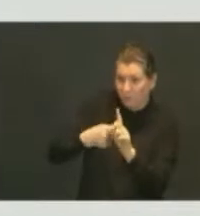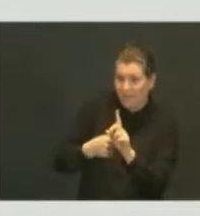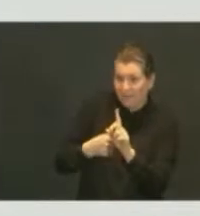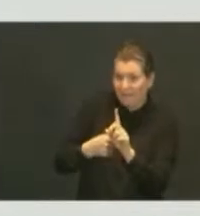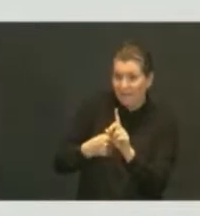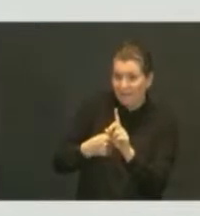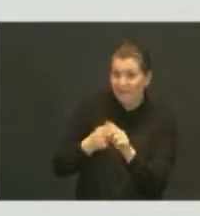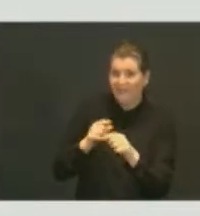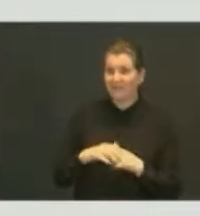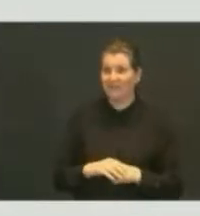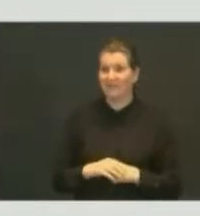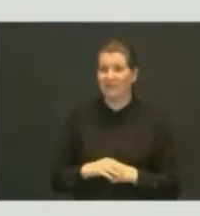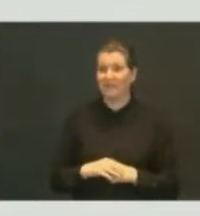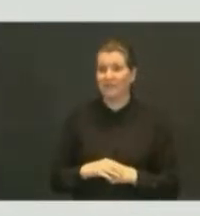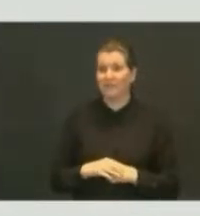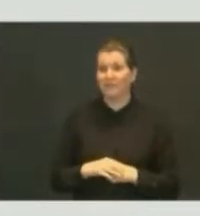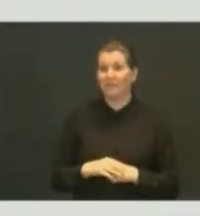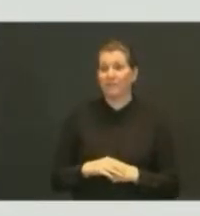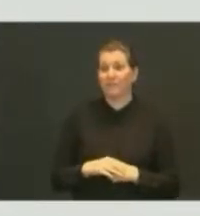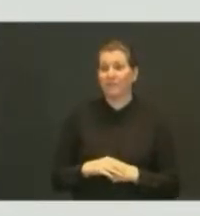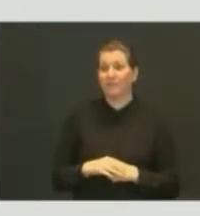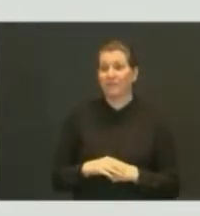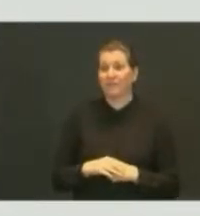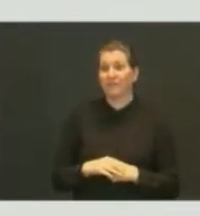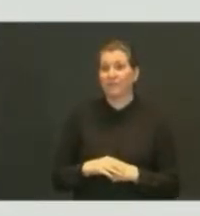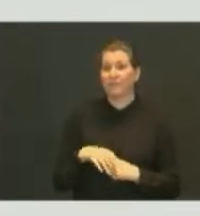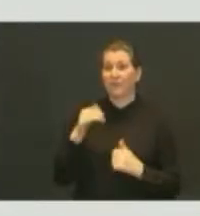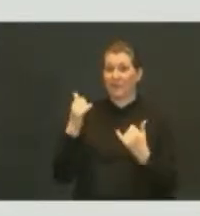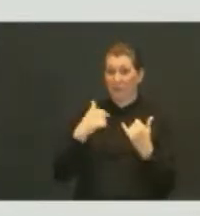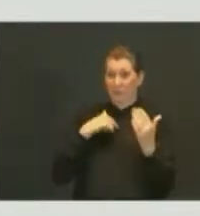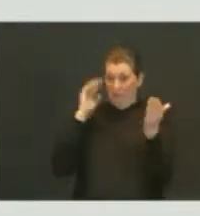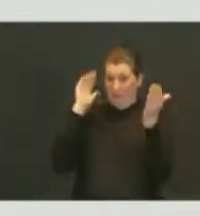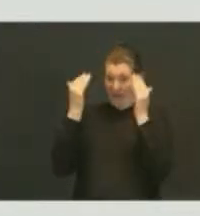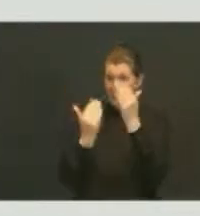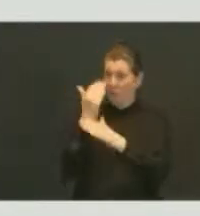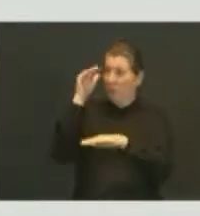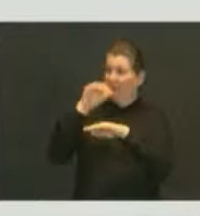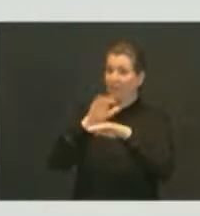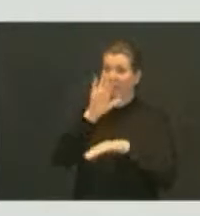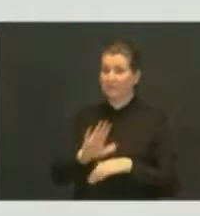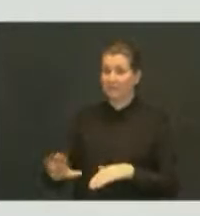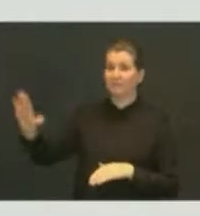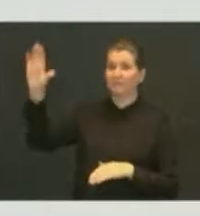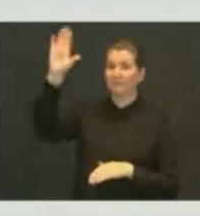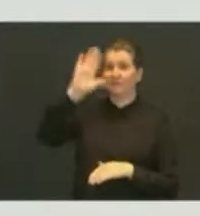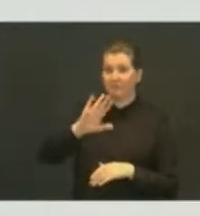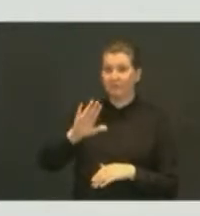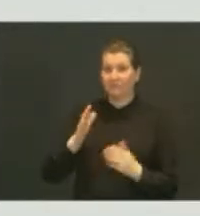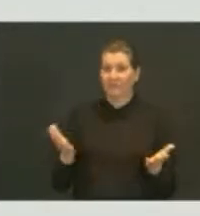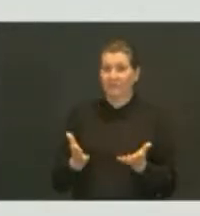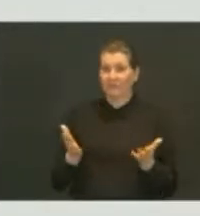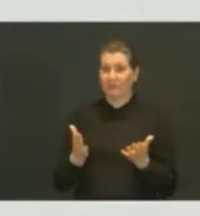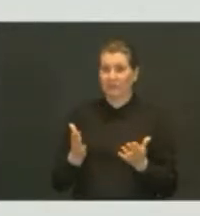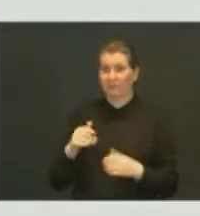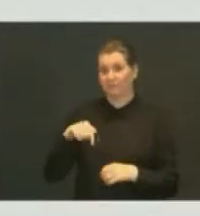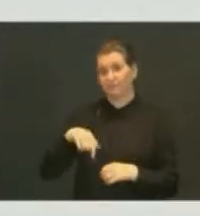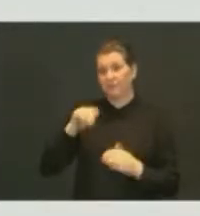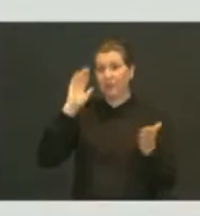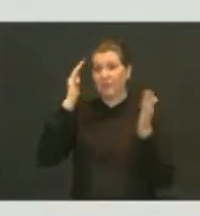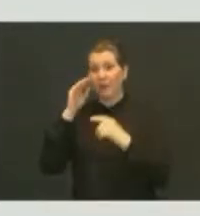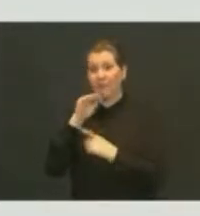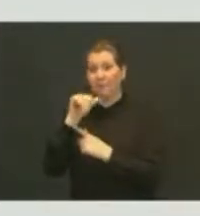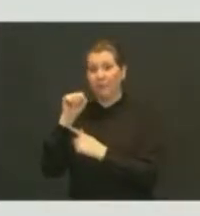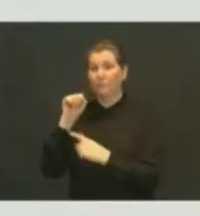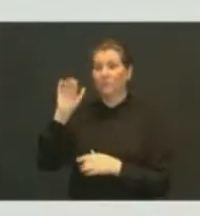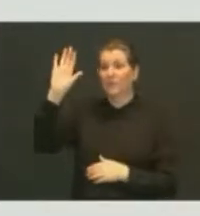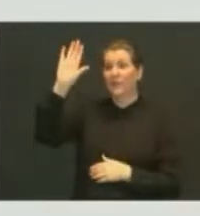also made more progress than the other states in our region. While the hospitalization rate in Massachusetts declined by